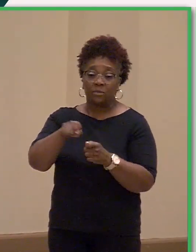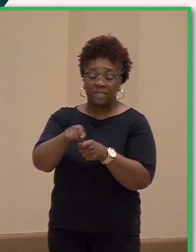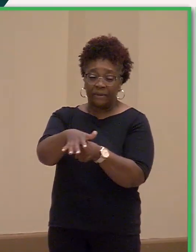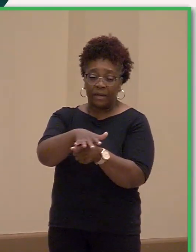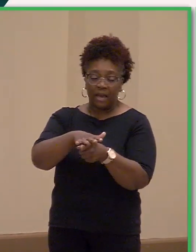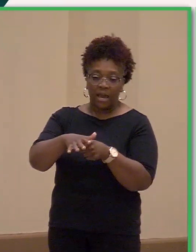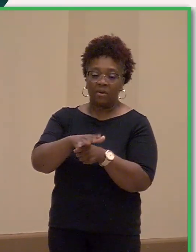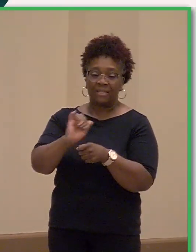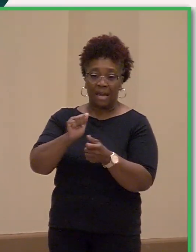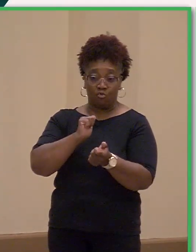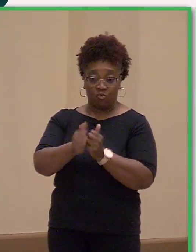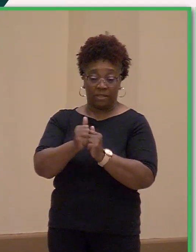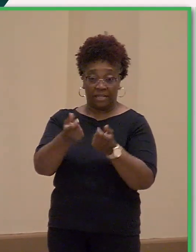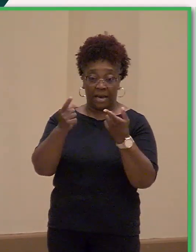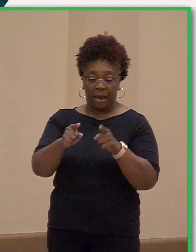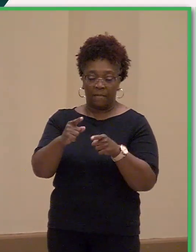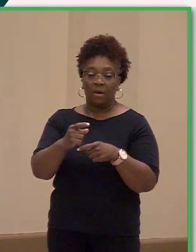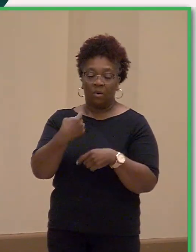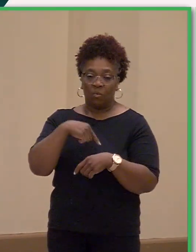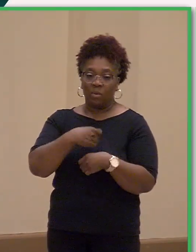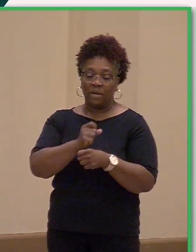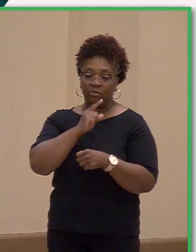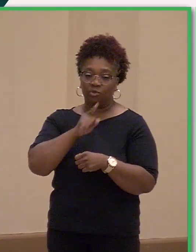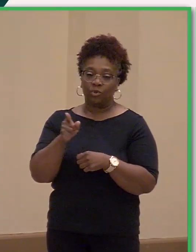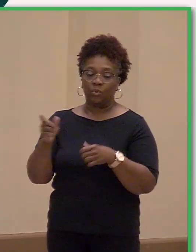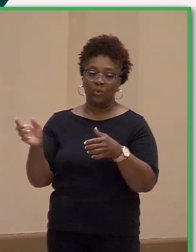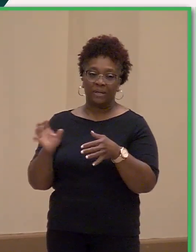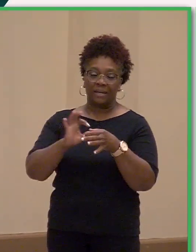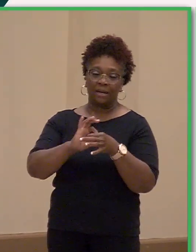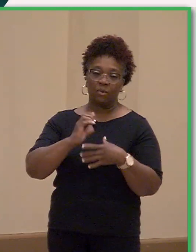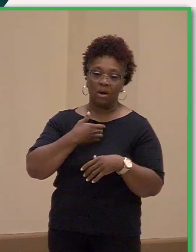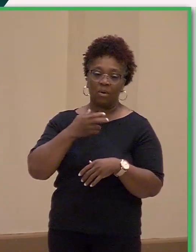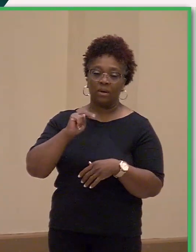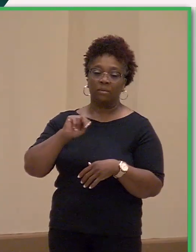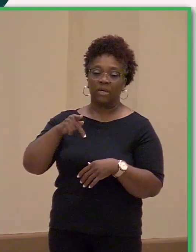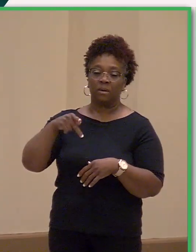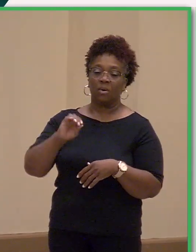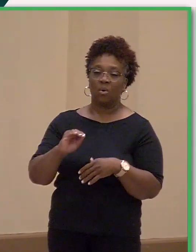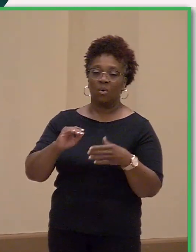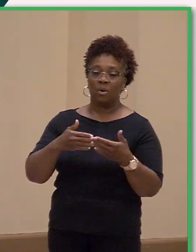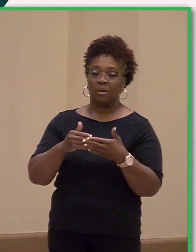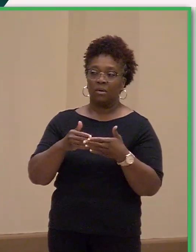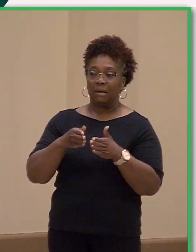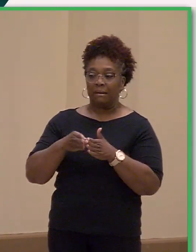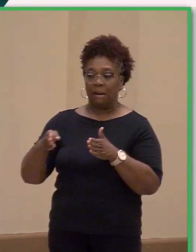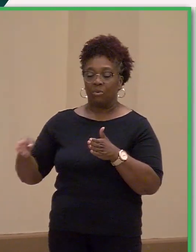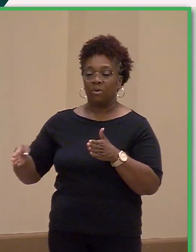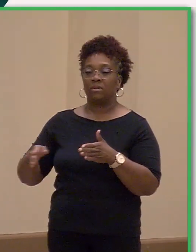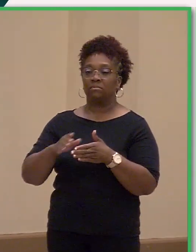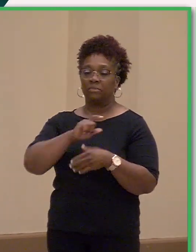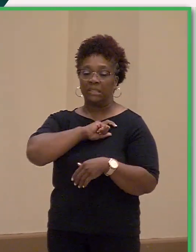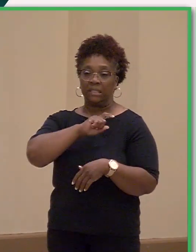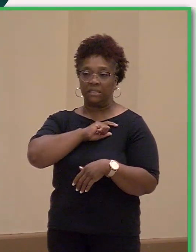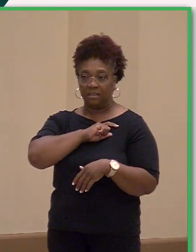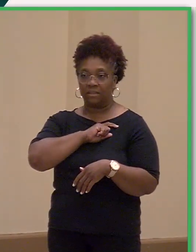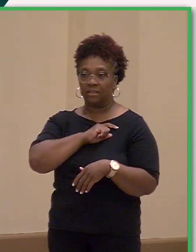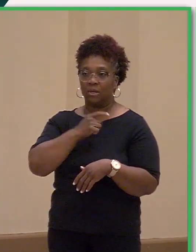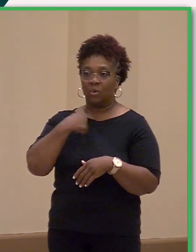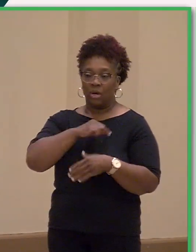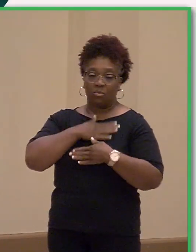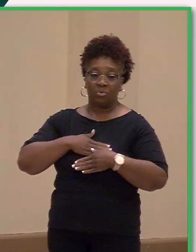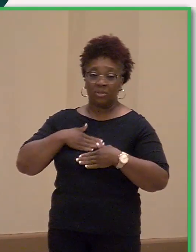drag racing as well, we will definitely make sure we connect you with our MPOs to make sure that they are aware of that as well, too. Okay, and we appreciate you for